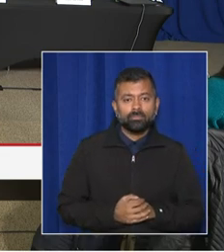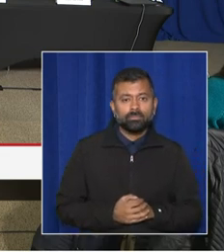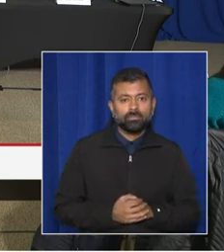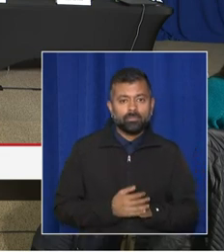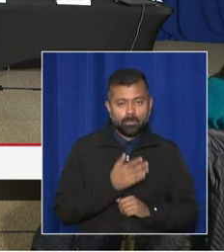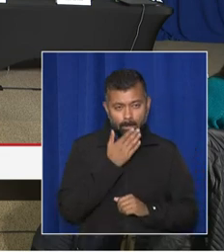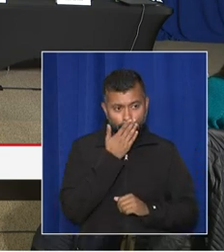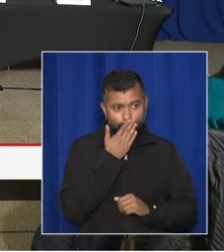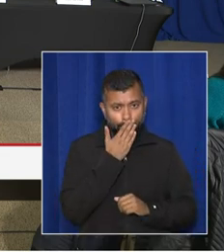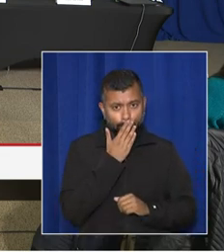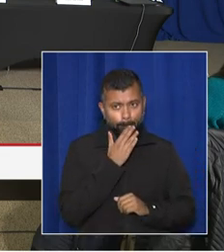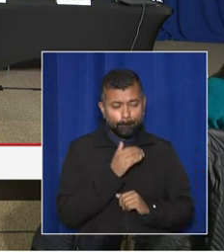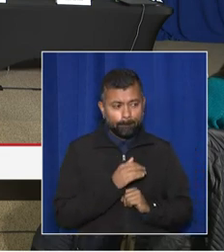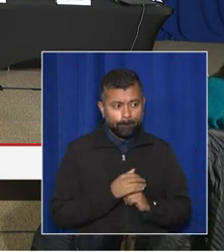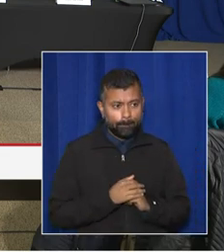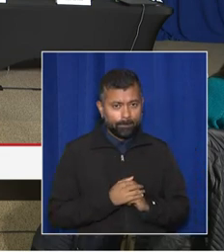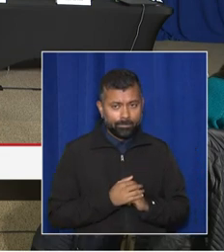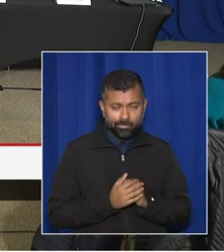Karen?